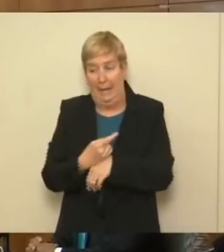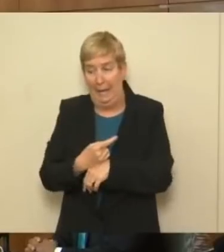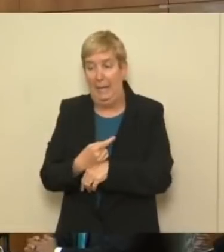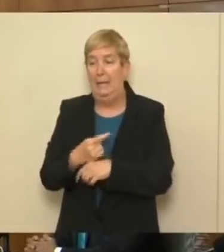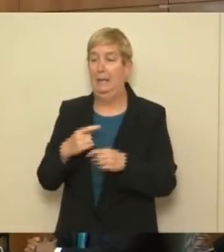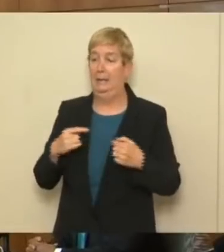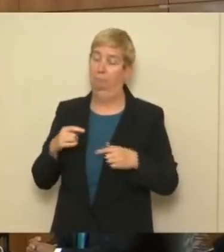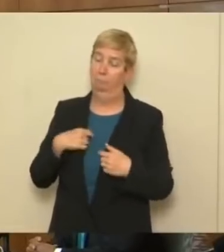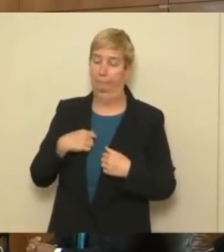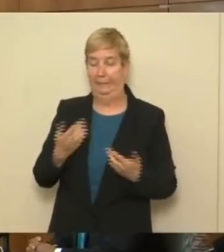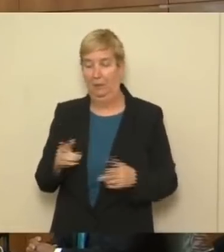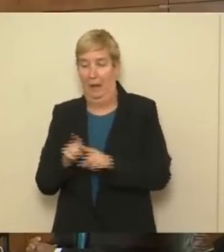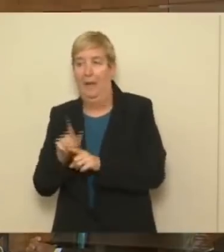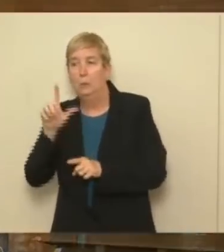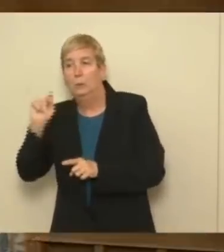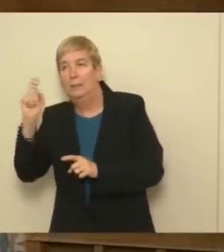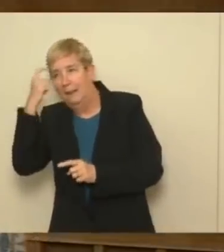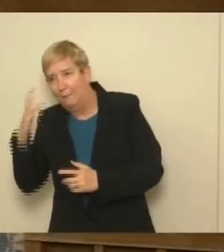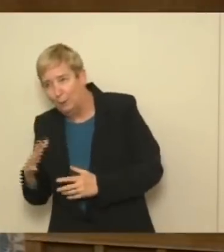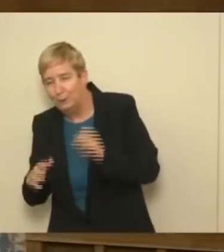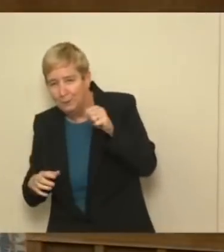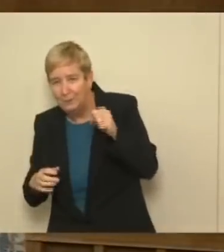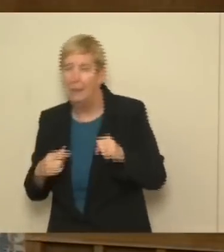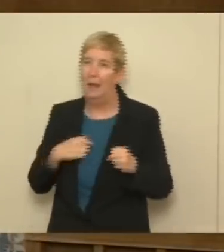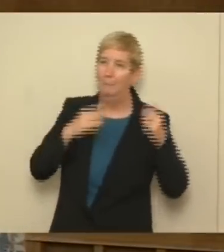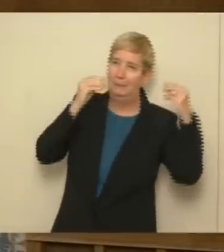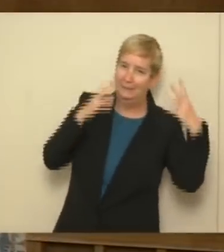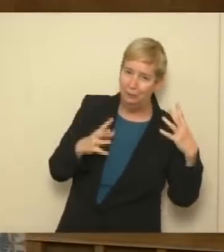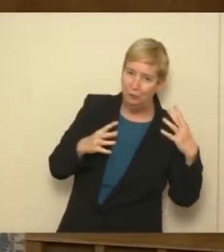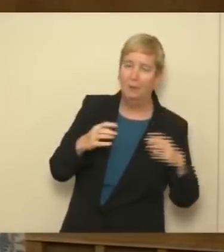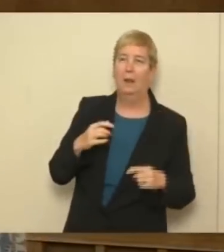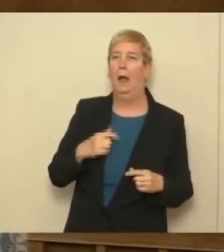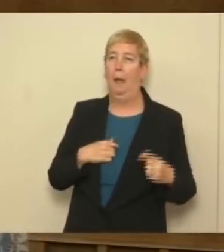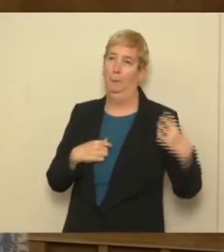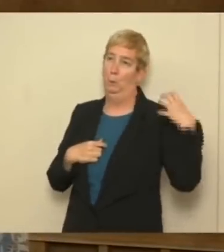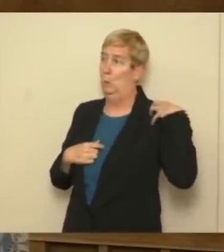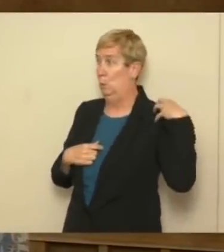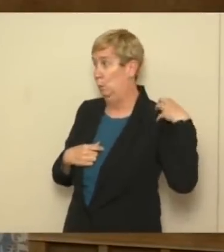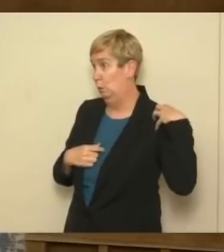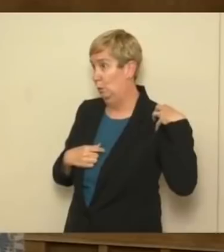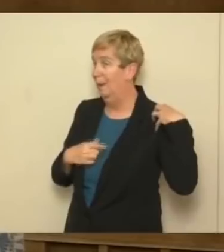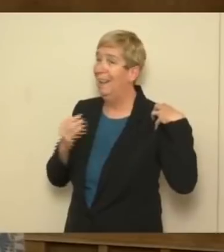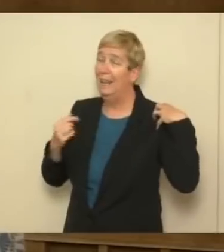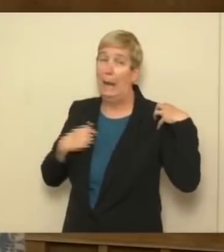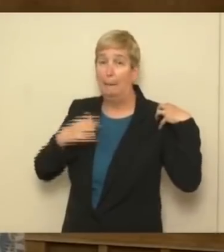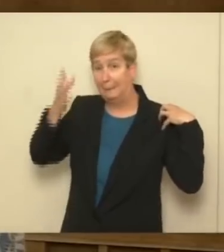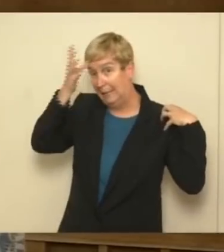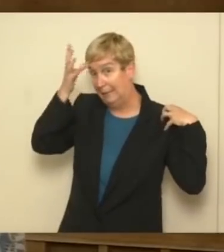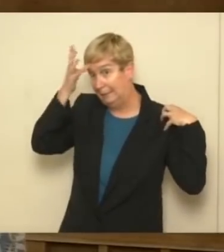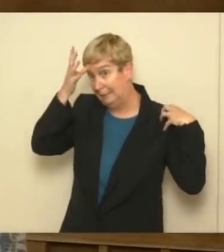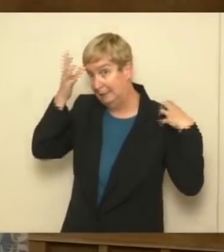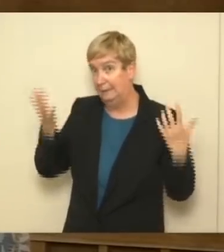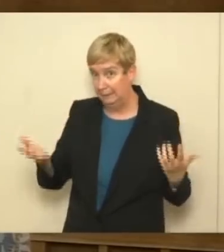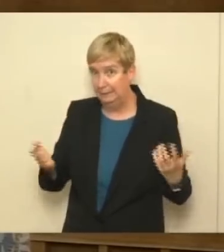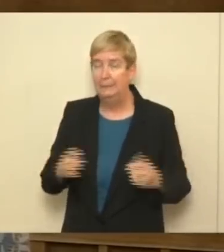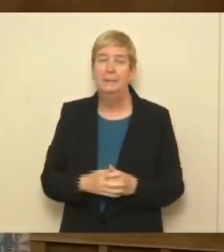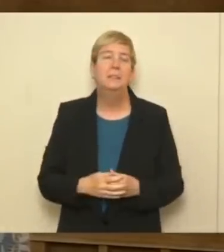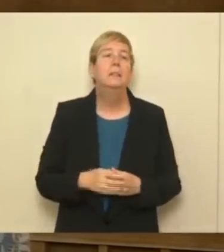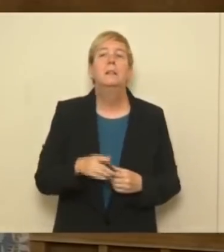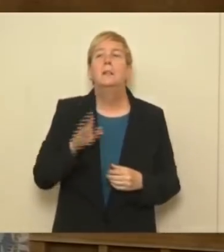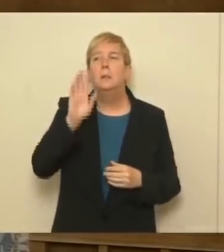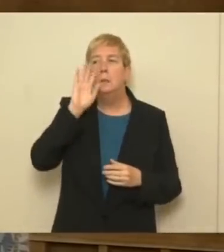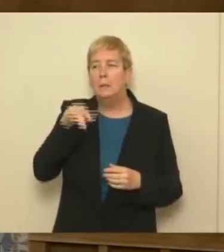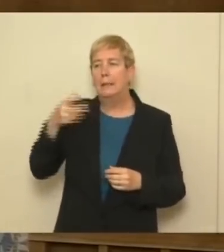Governor, but as an educator, as a coach, and most importantly, as a parent And as you're aware, the Public